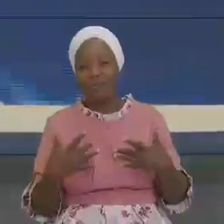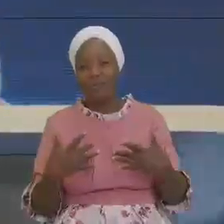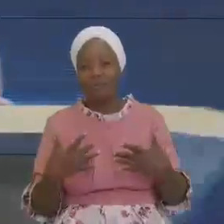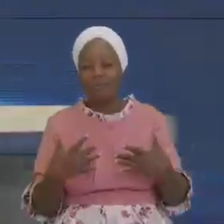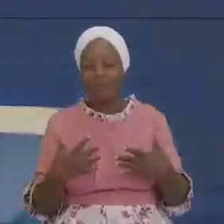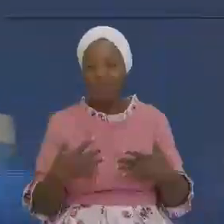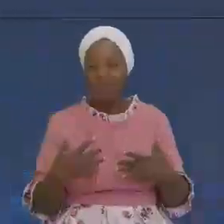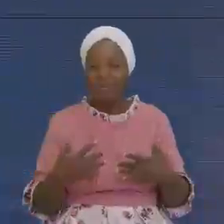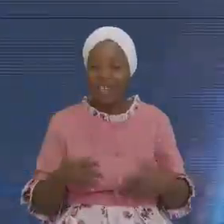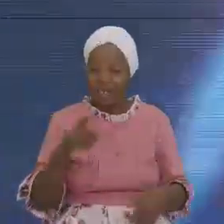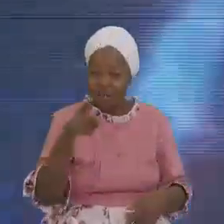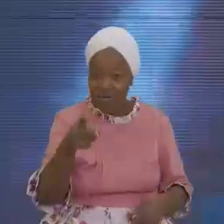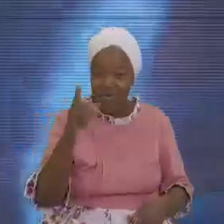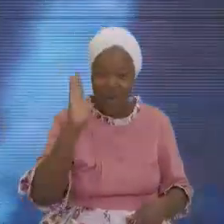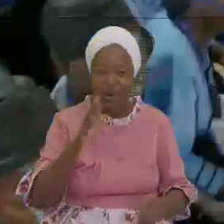You're welcome.